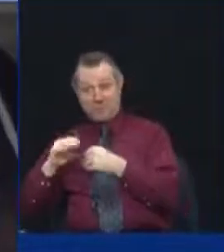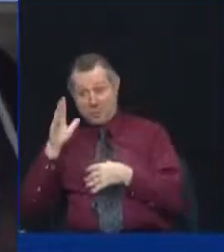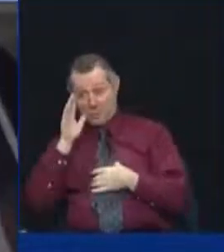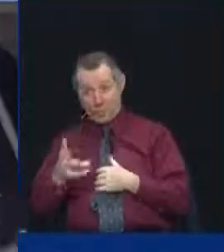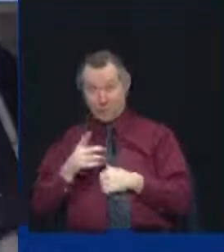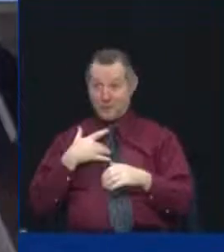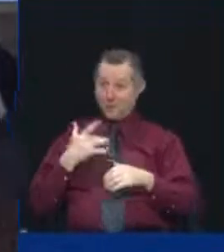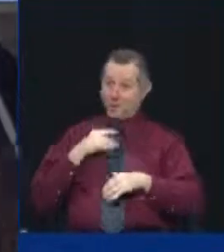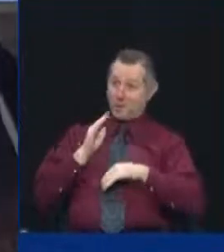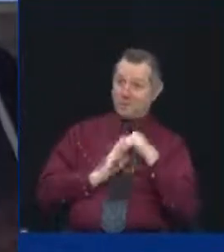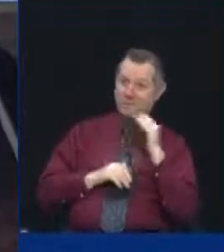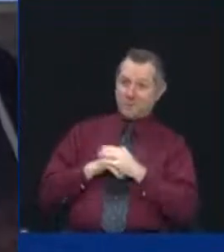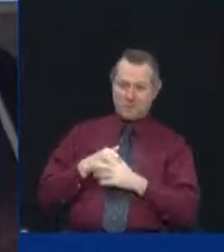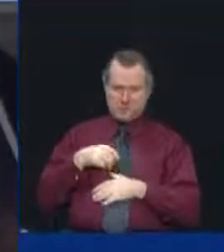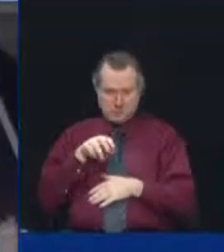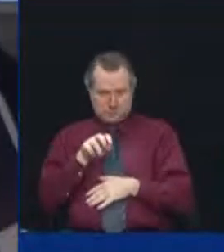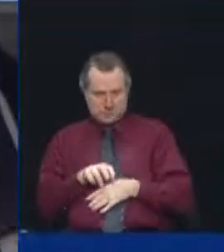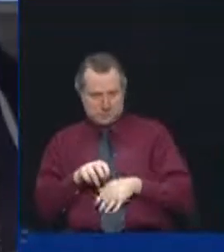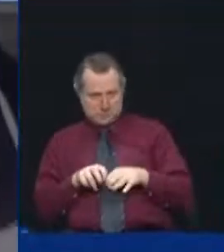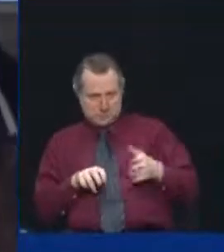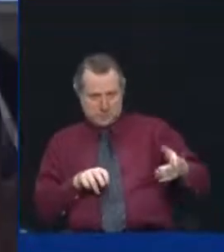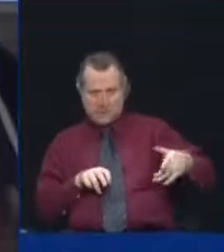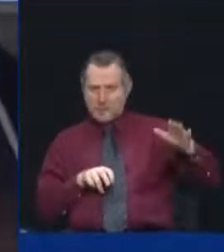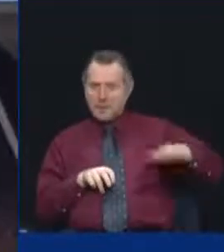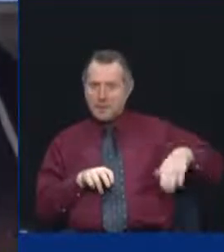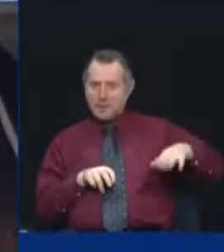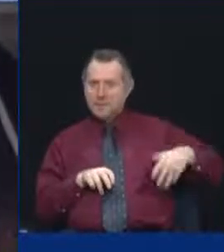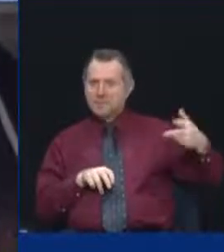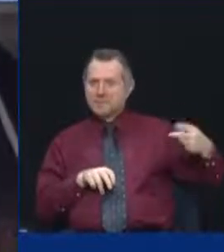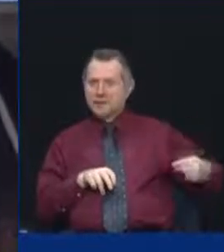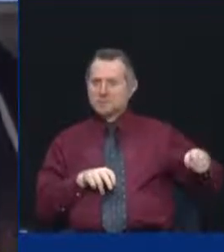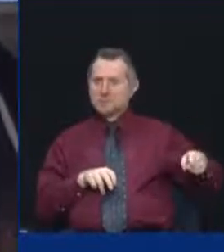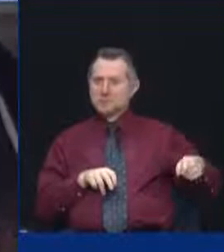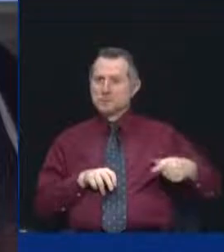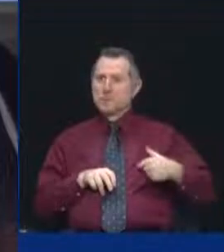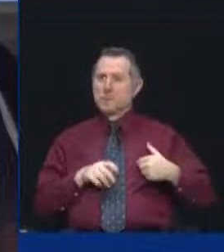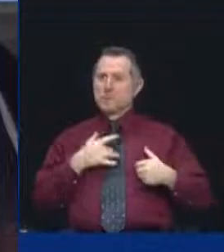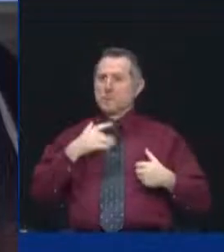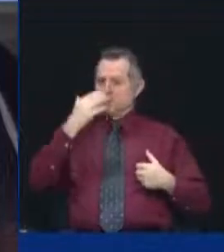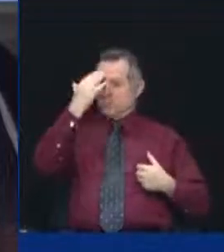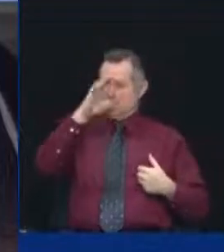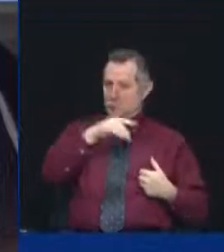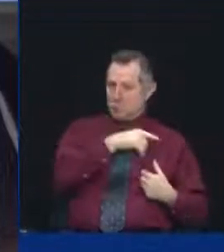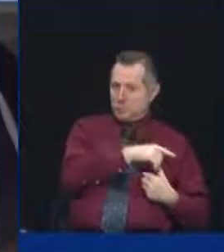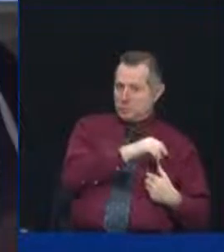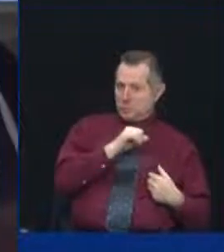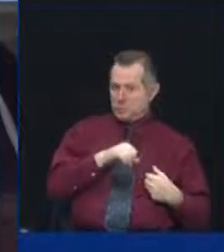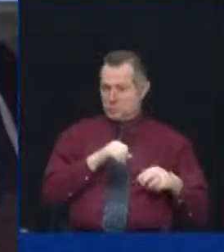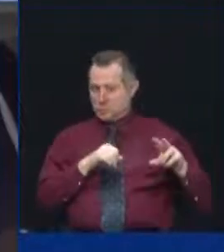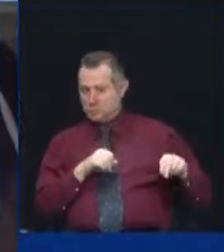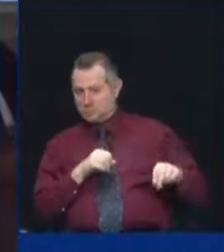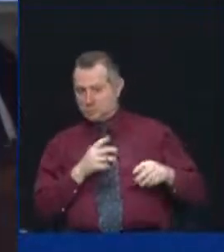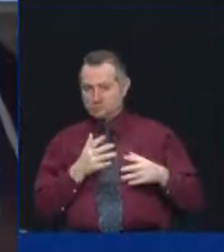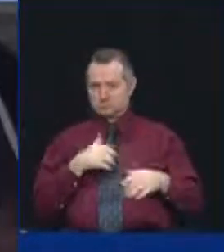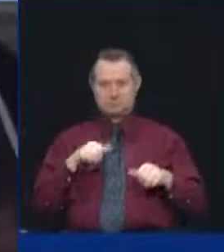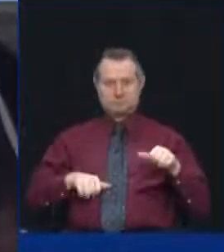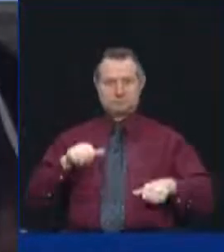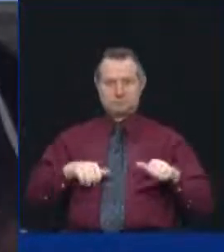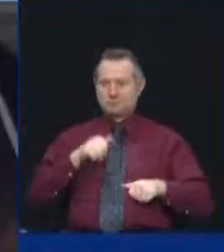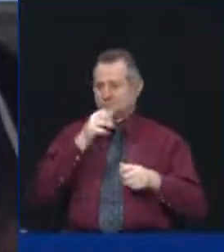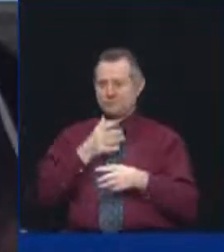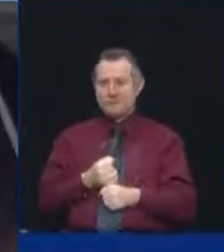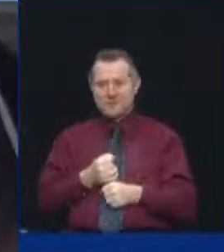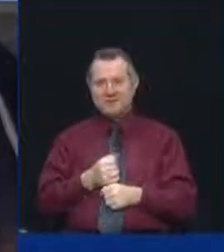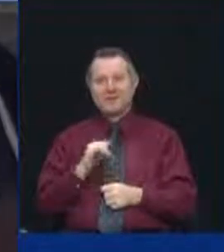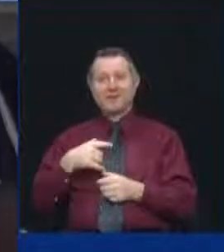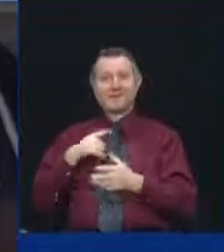sitting right next to another individual without knowing their vaccination status? And what we do know from surveys